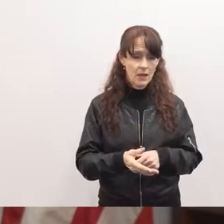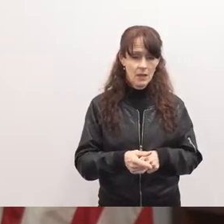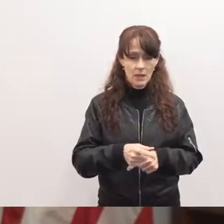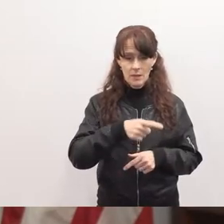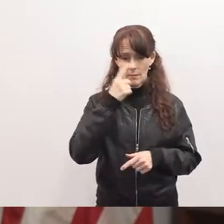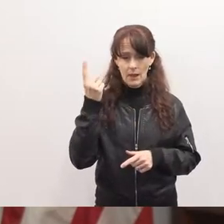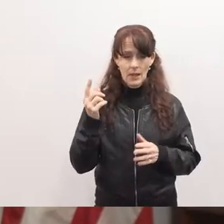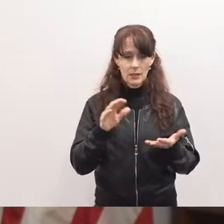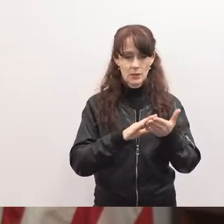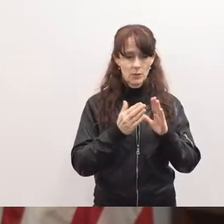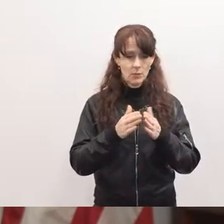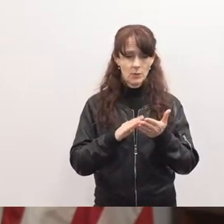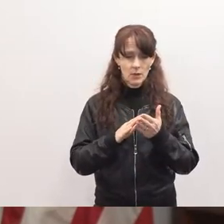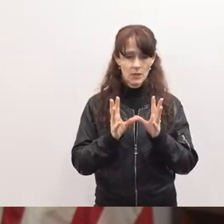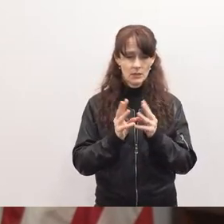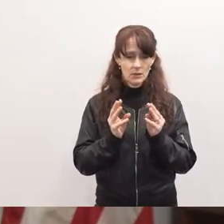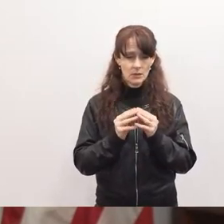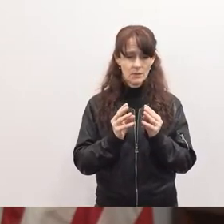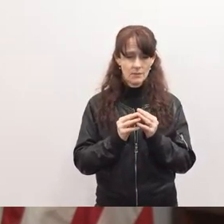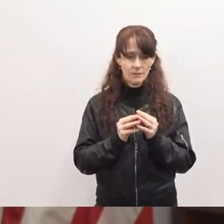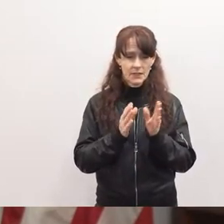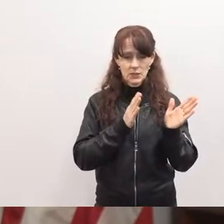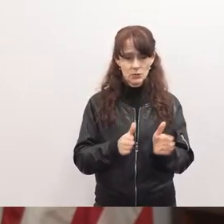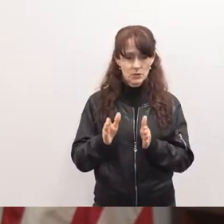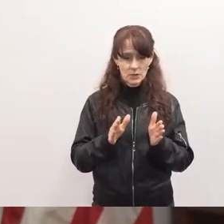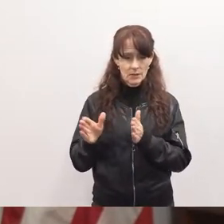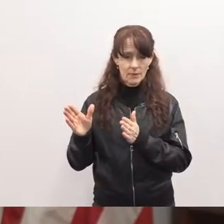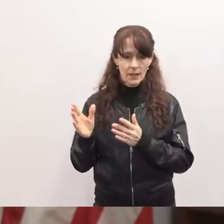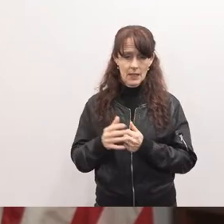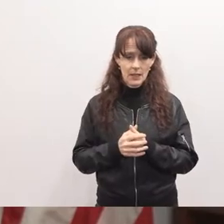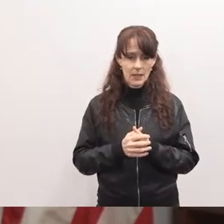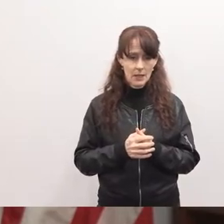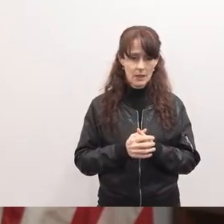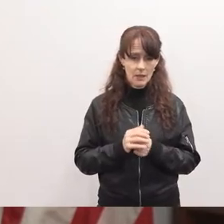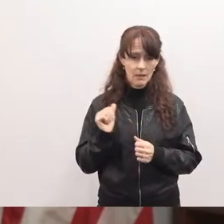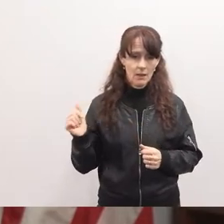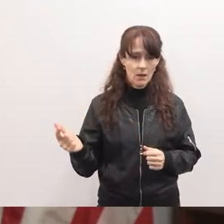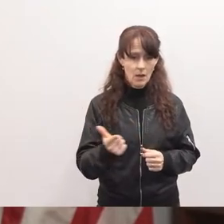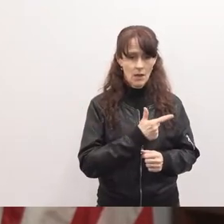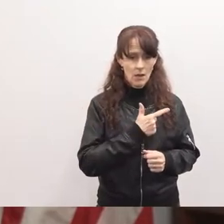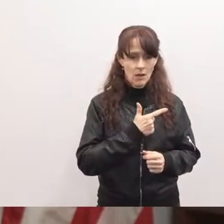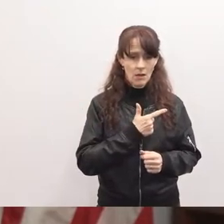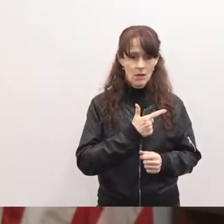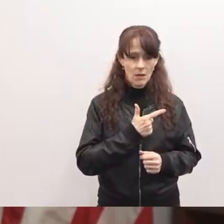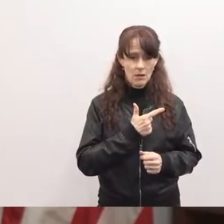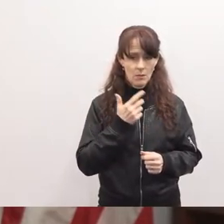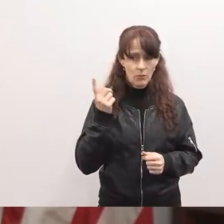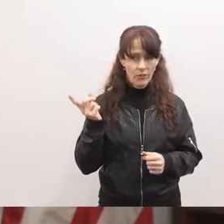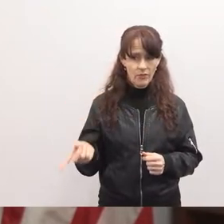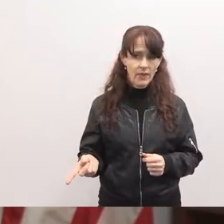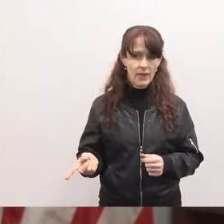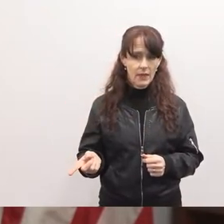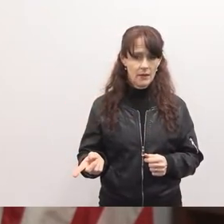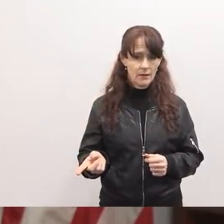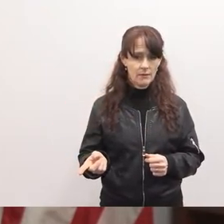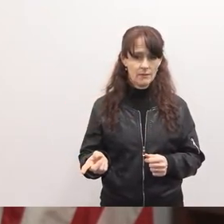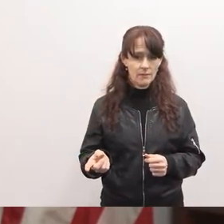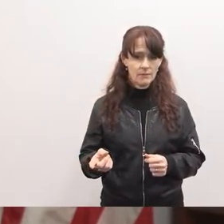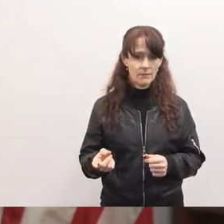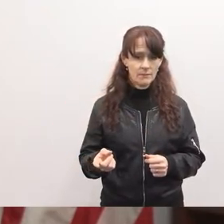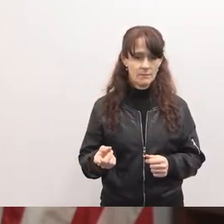community session for strategic planning. Sure. I believe all of us were there. What are